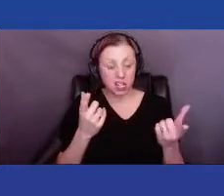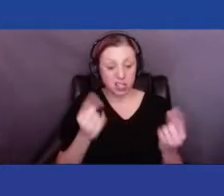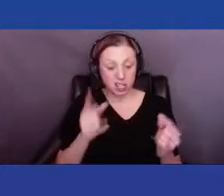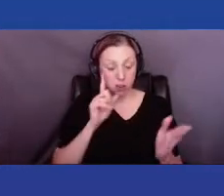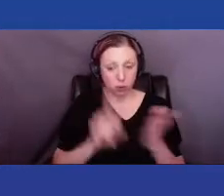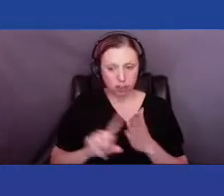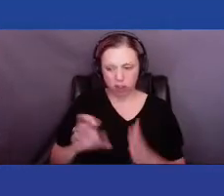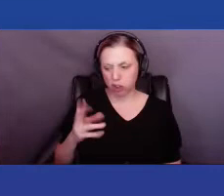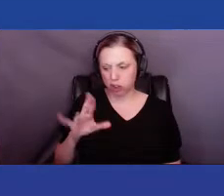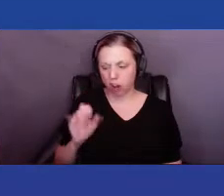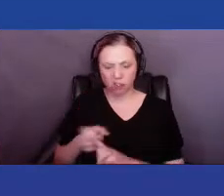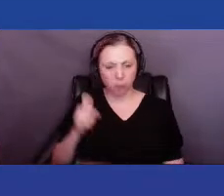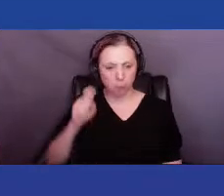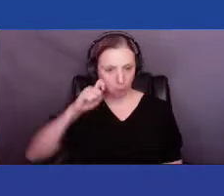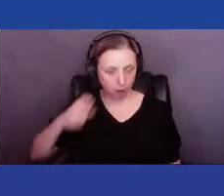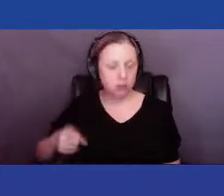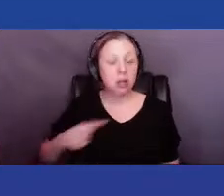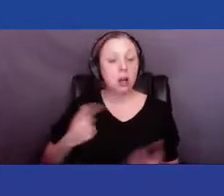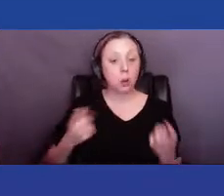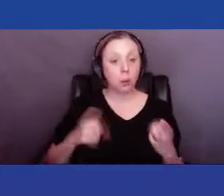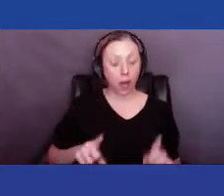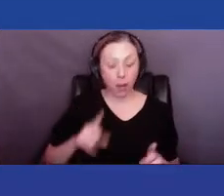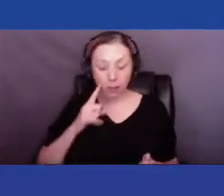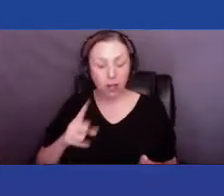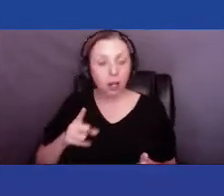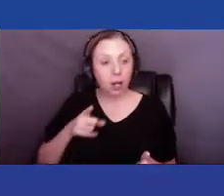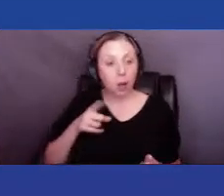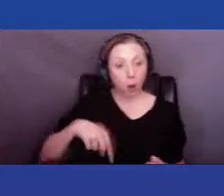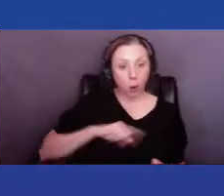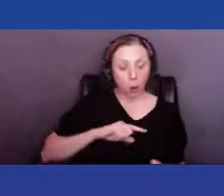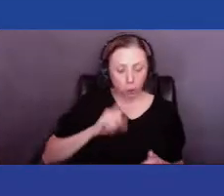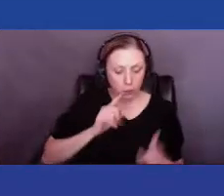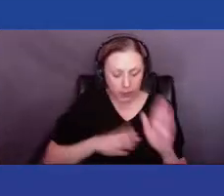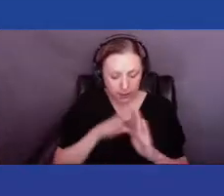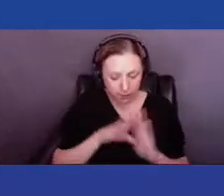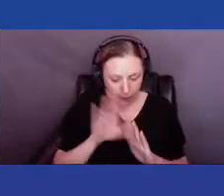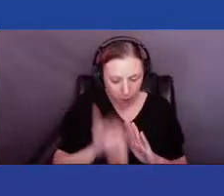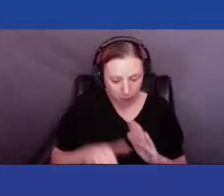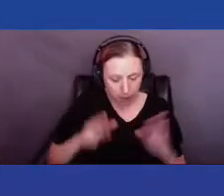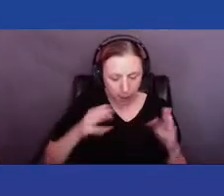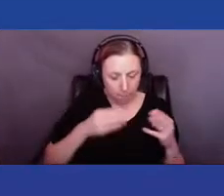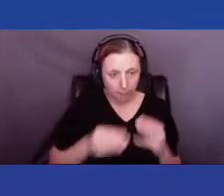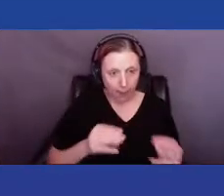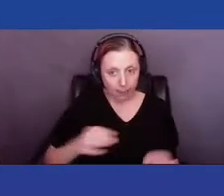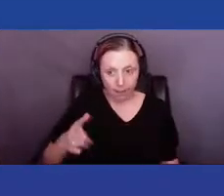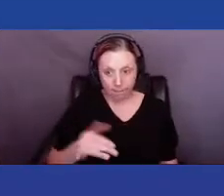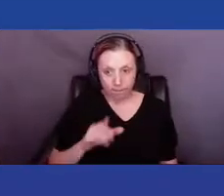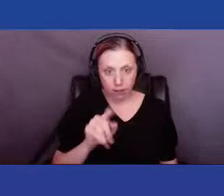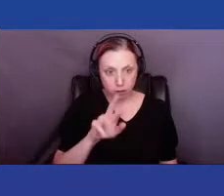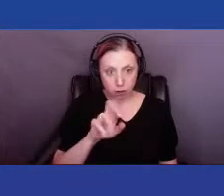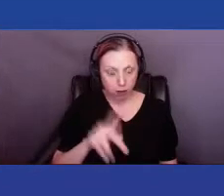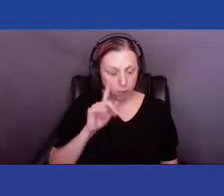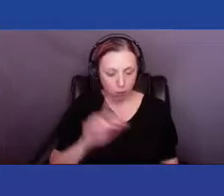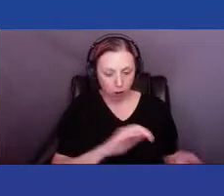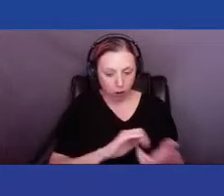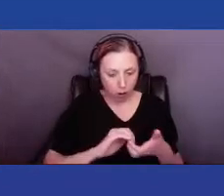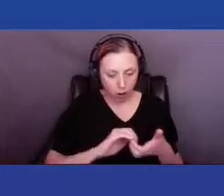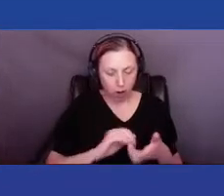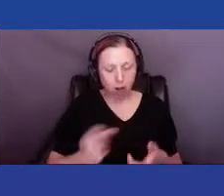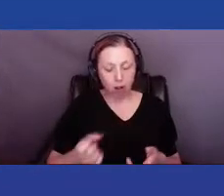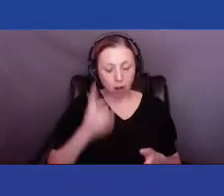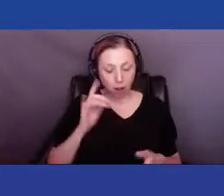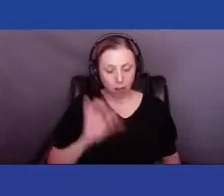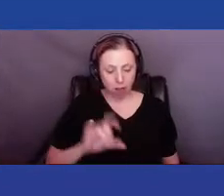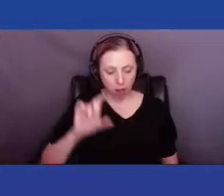collaborators, developing my fish trap method for collaboration. Here at the Bronx River, Concrete